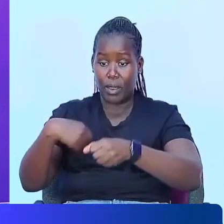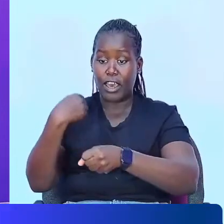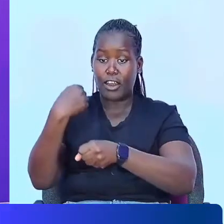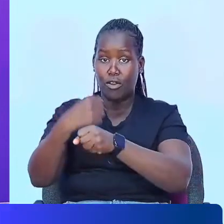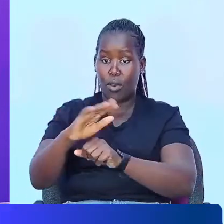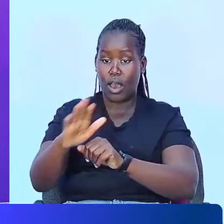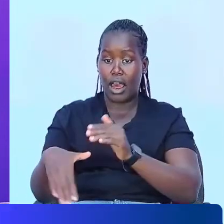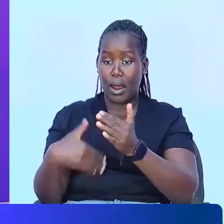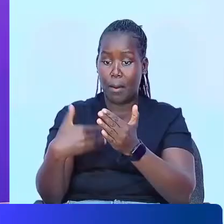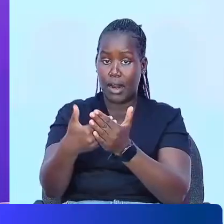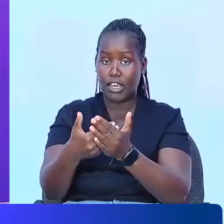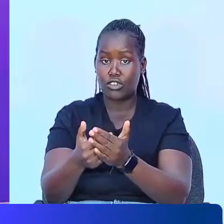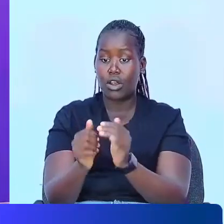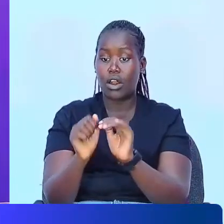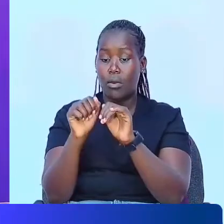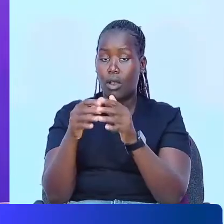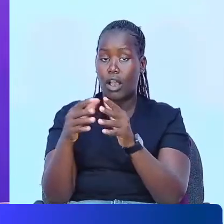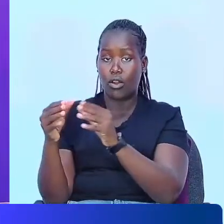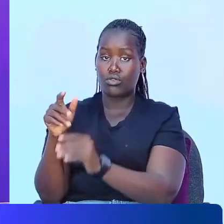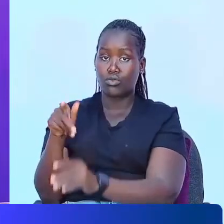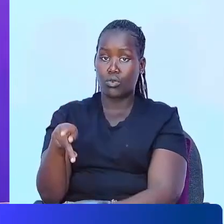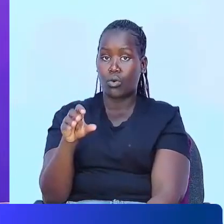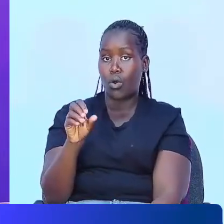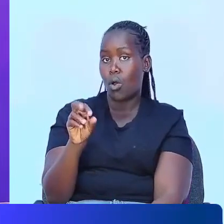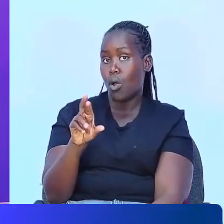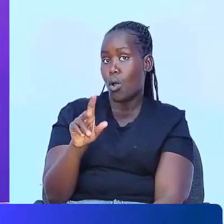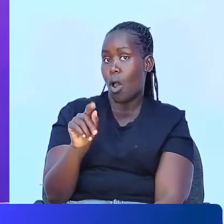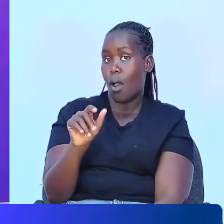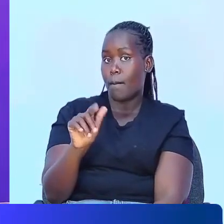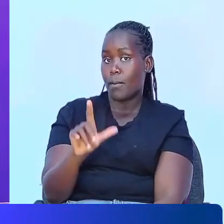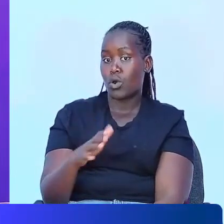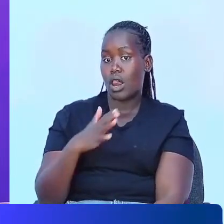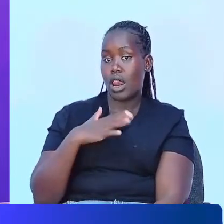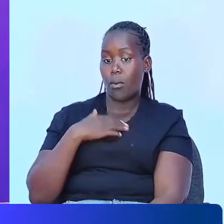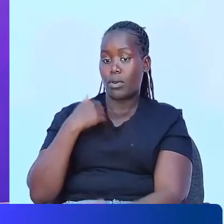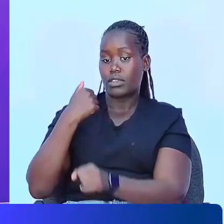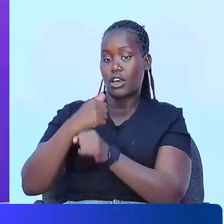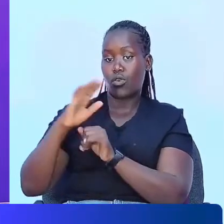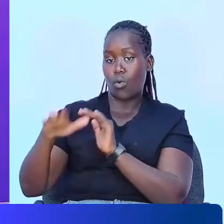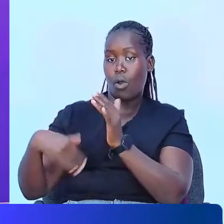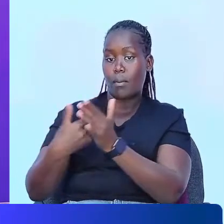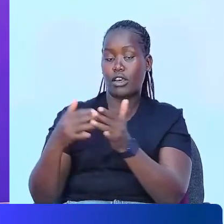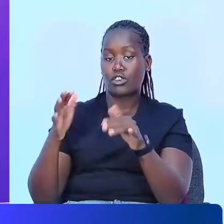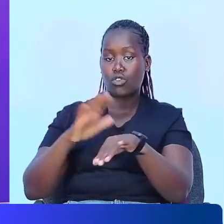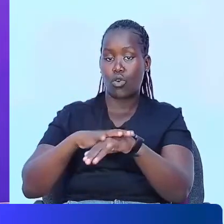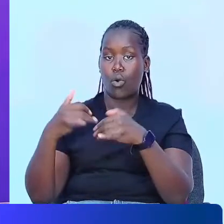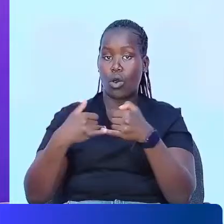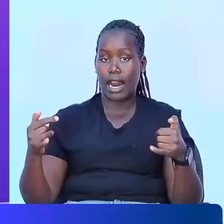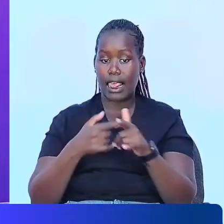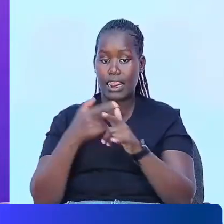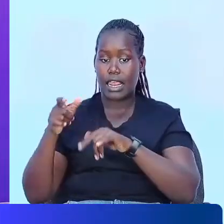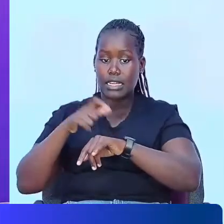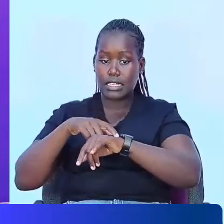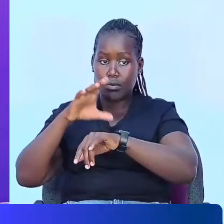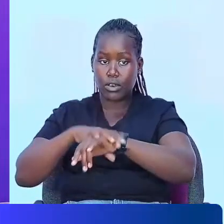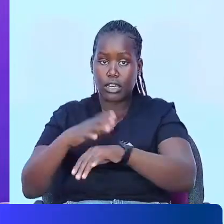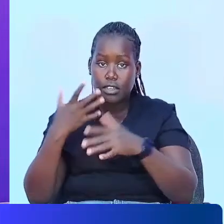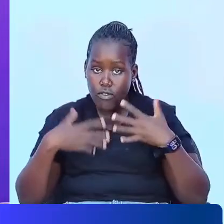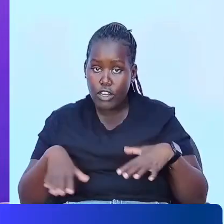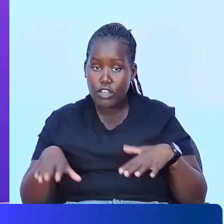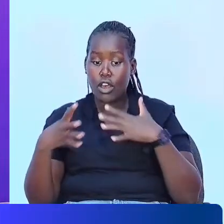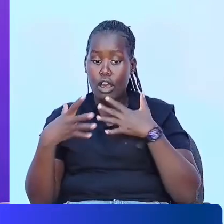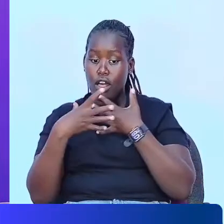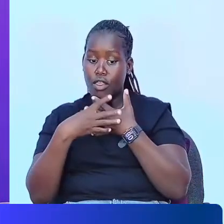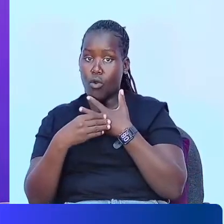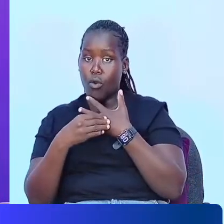application. You can go to our portal and do an application online. Then once we receive your copy of your ID,